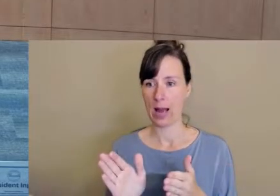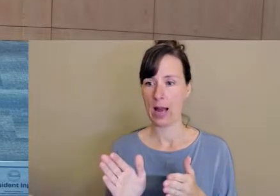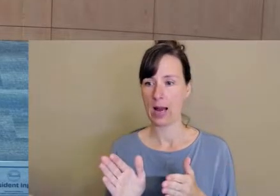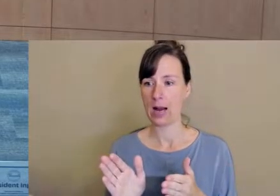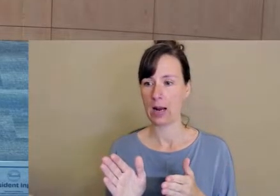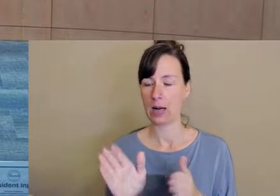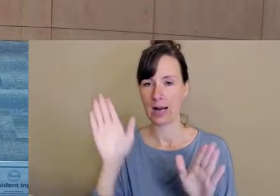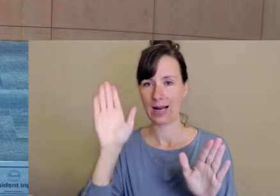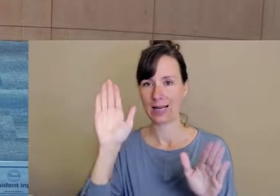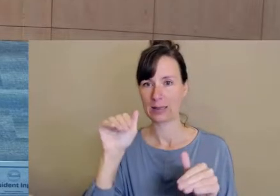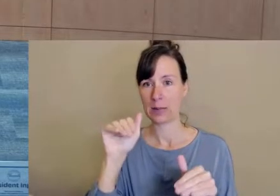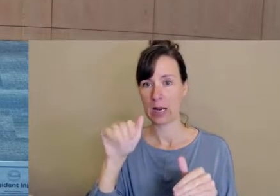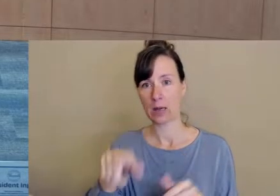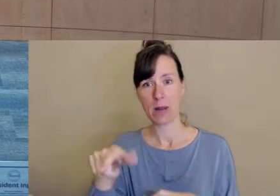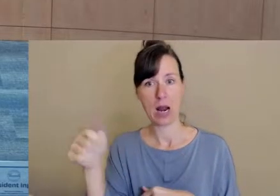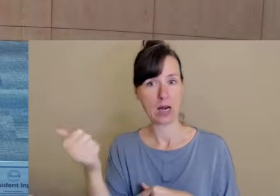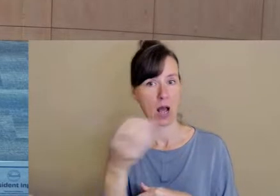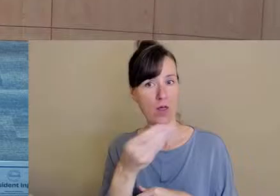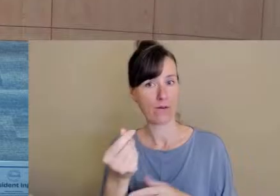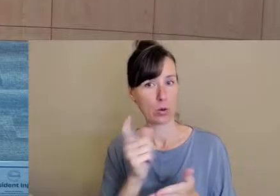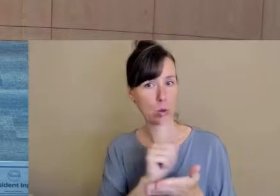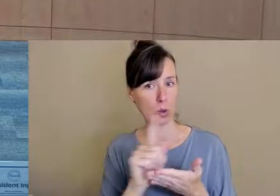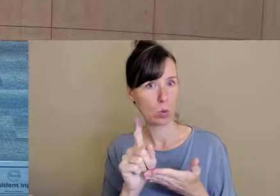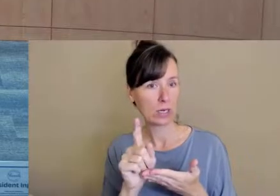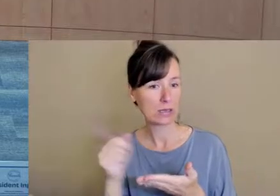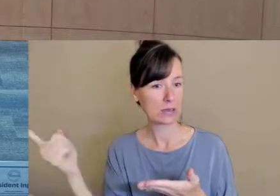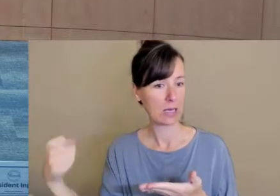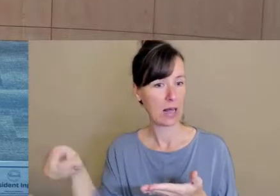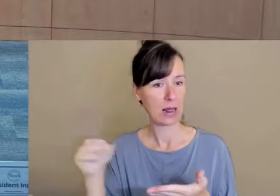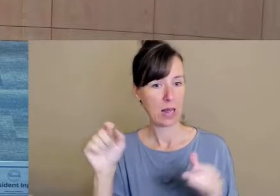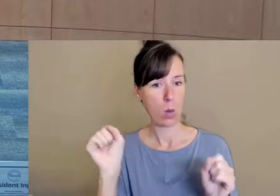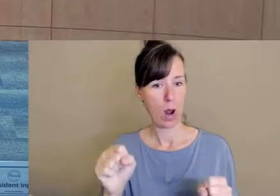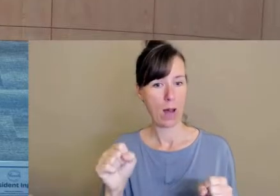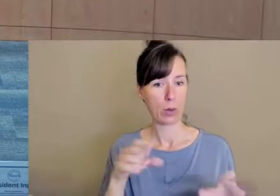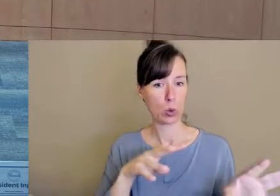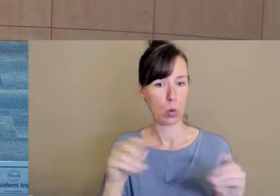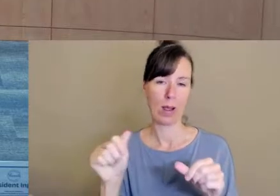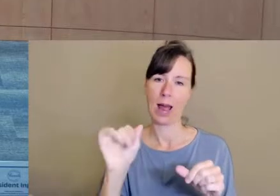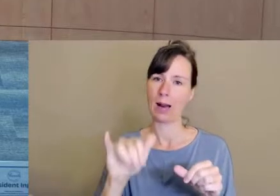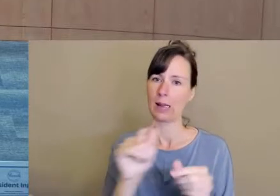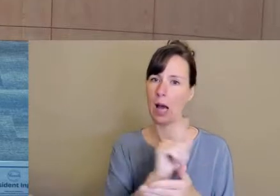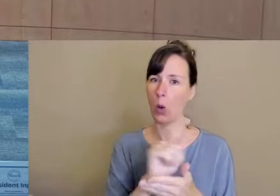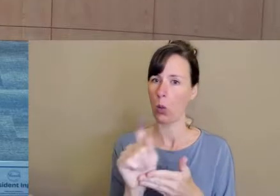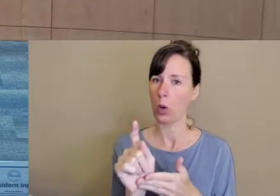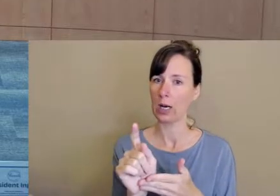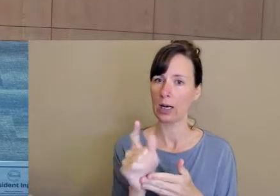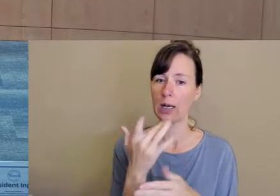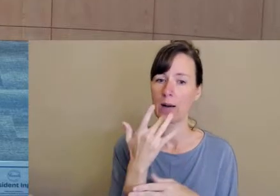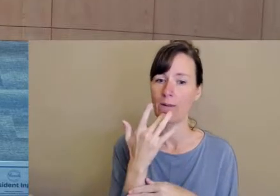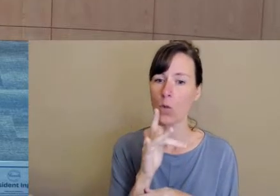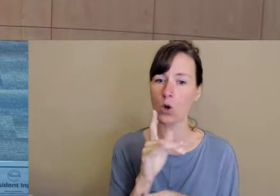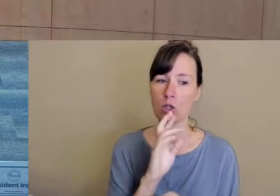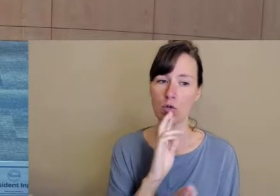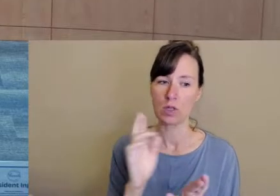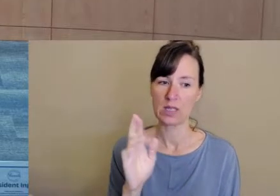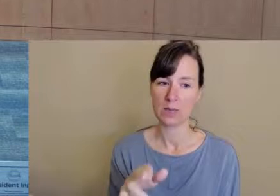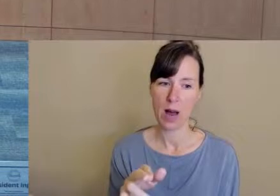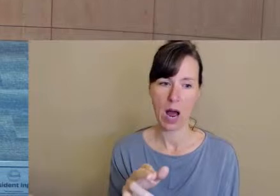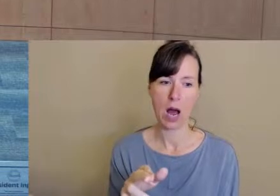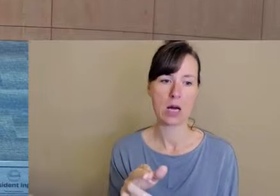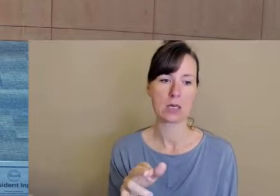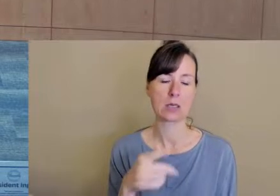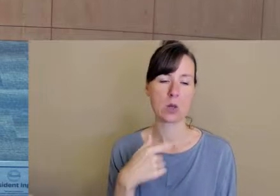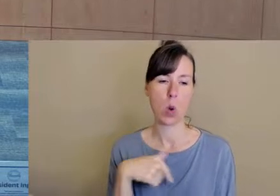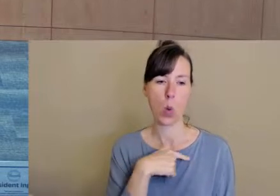expecting it to still be another couple weeks, but they were able to plant them that week. Fortunately, the response we got